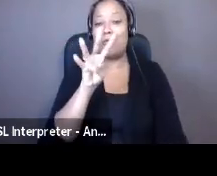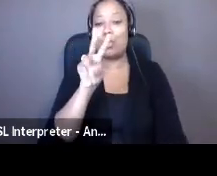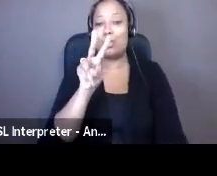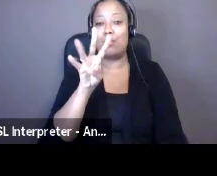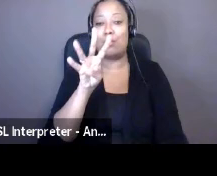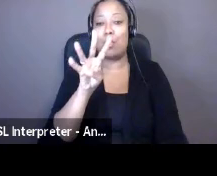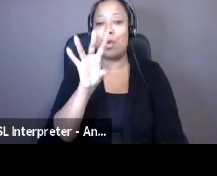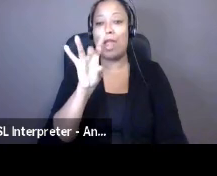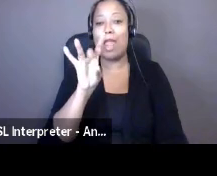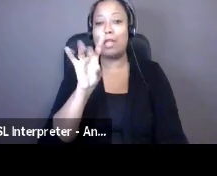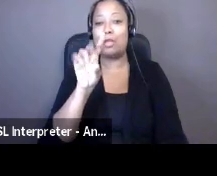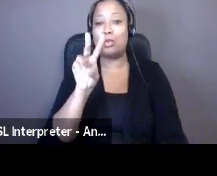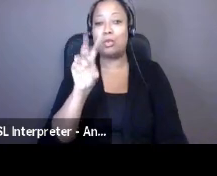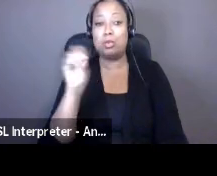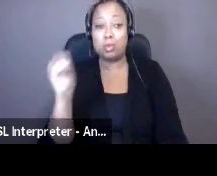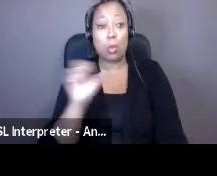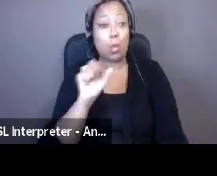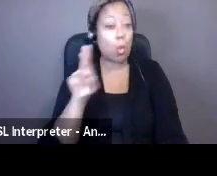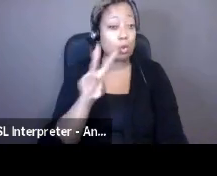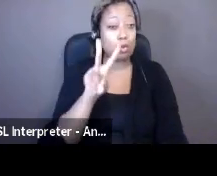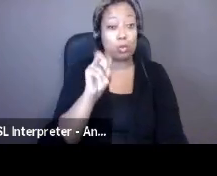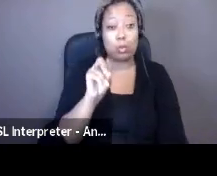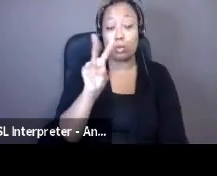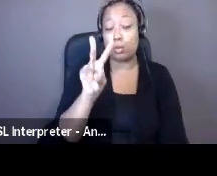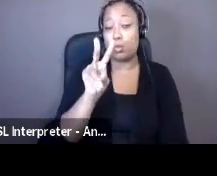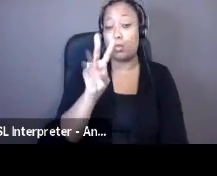1-800-424-8200 or